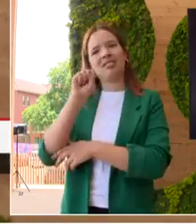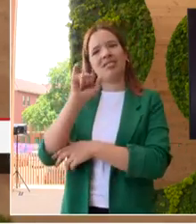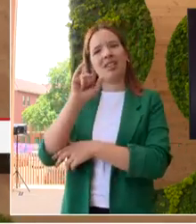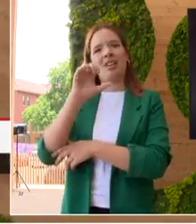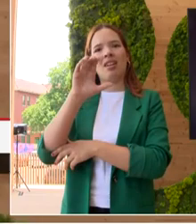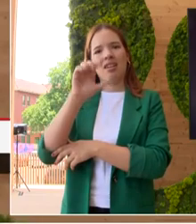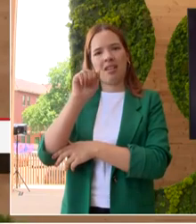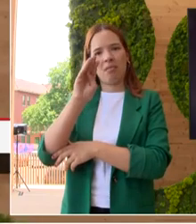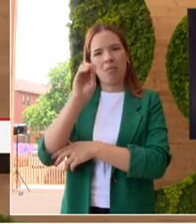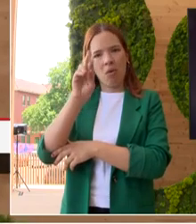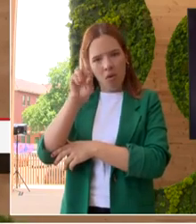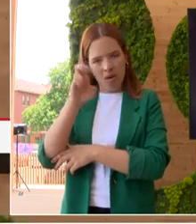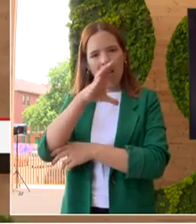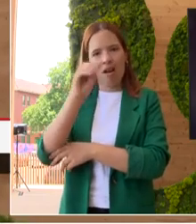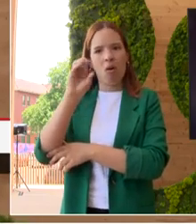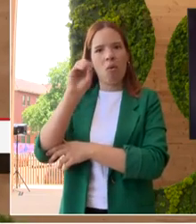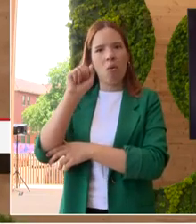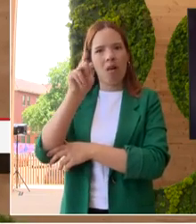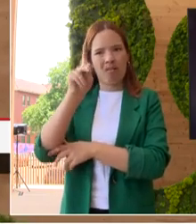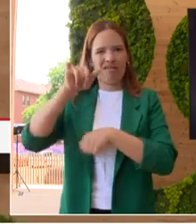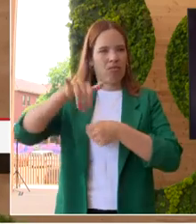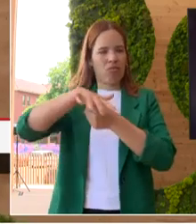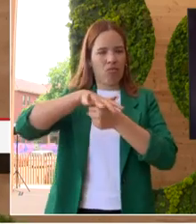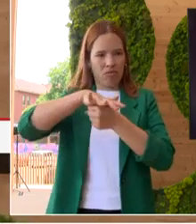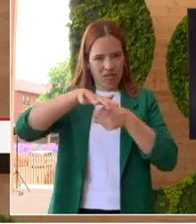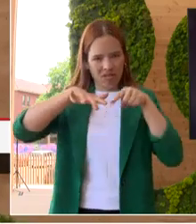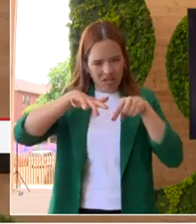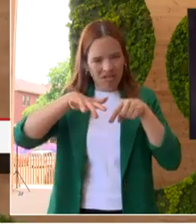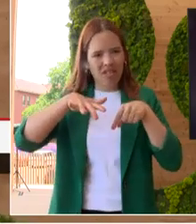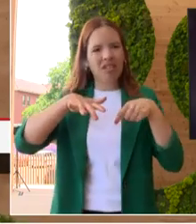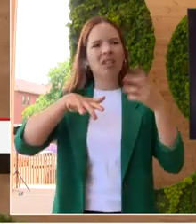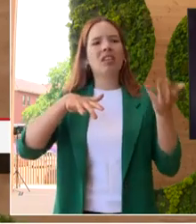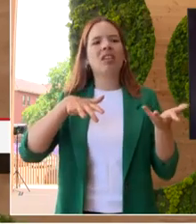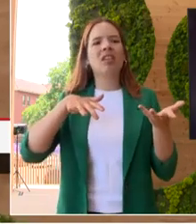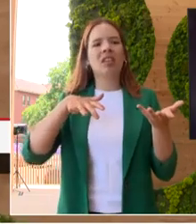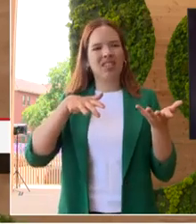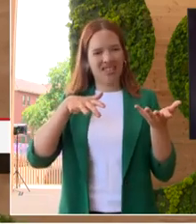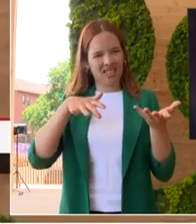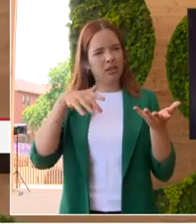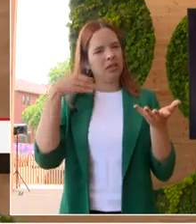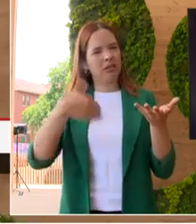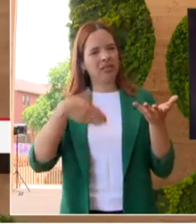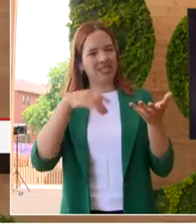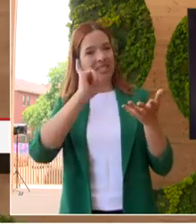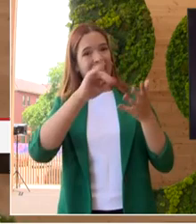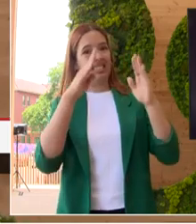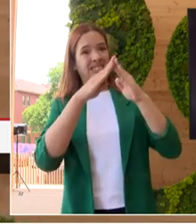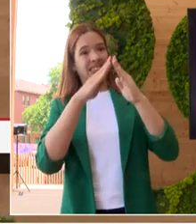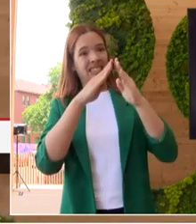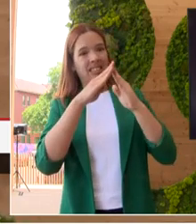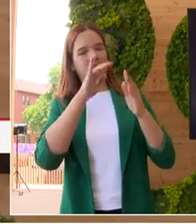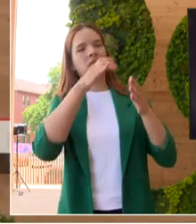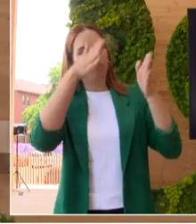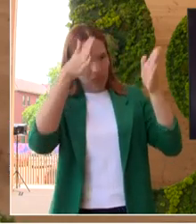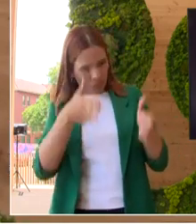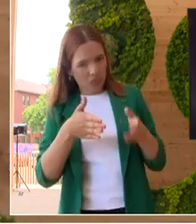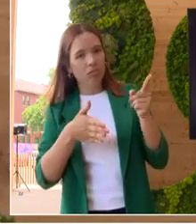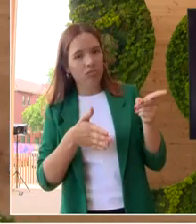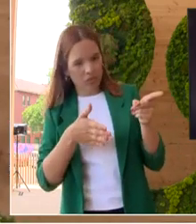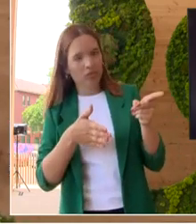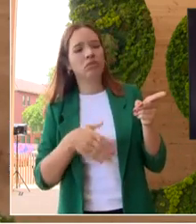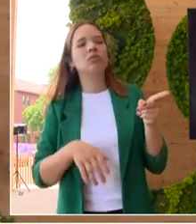a community-minded, DC-based developer and city partner. For many years now, Redbrick has